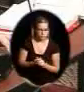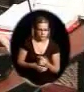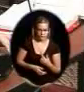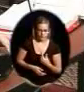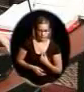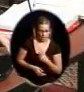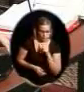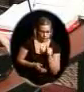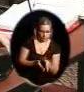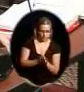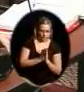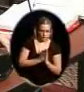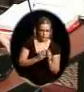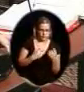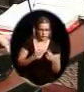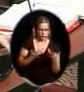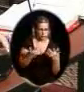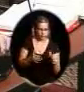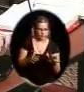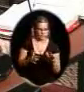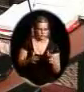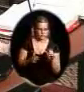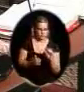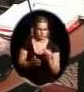going to ask until we finish the punch list.